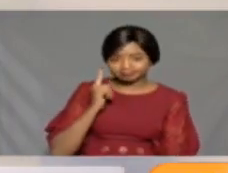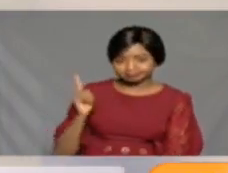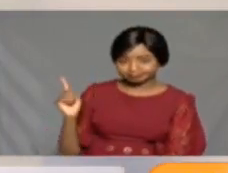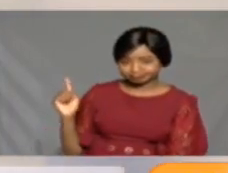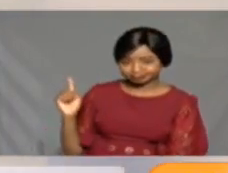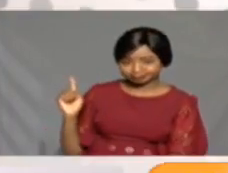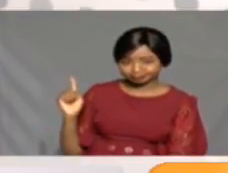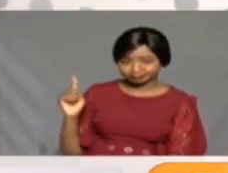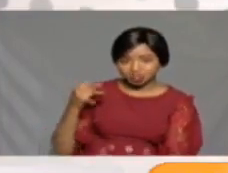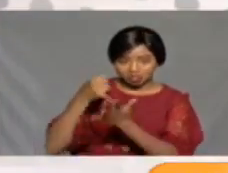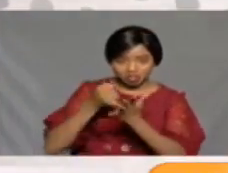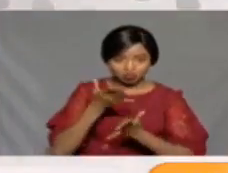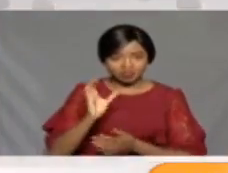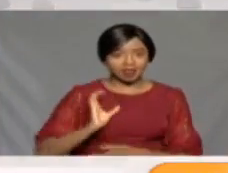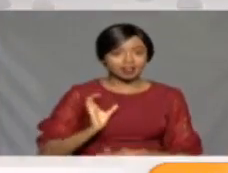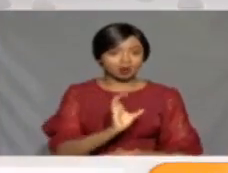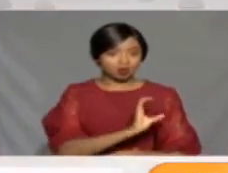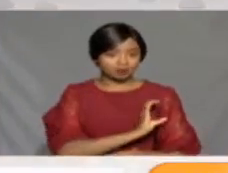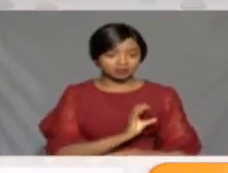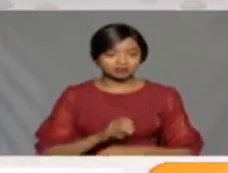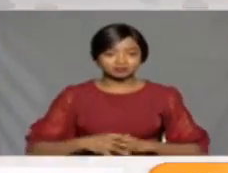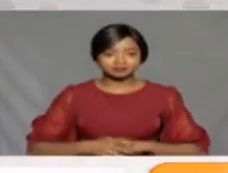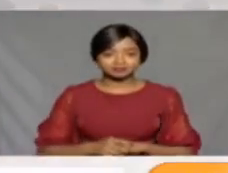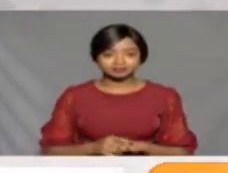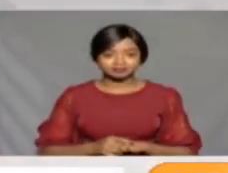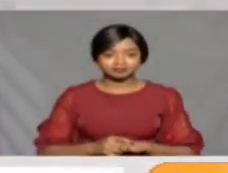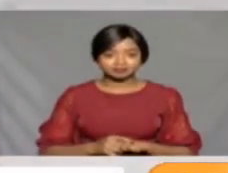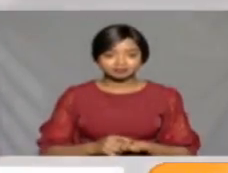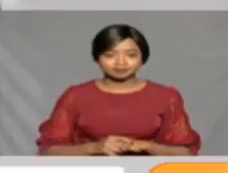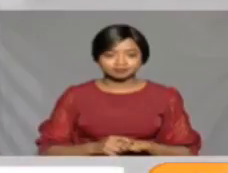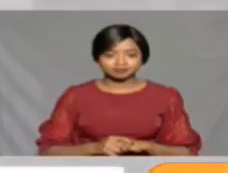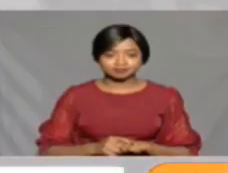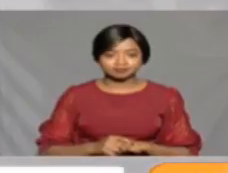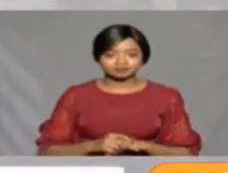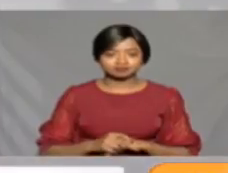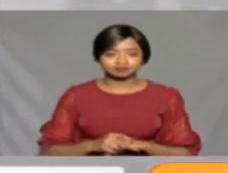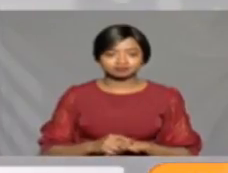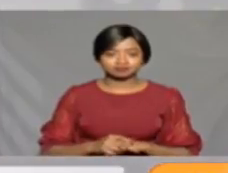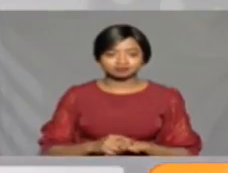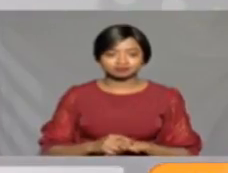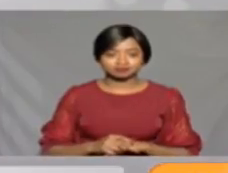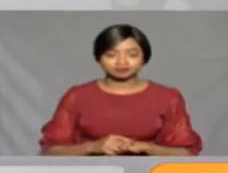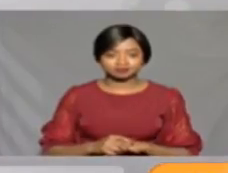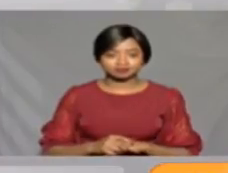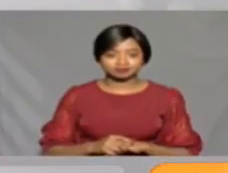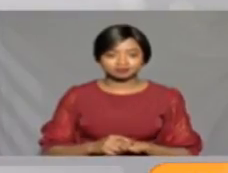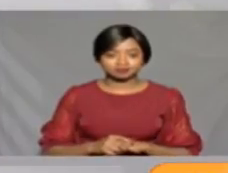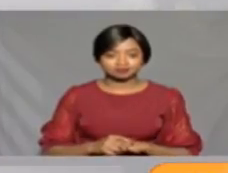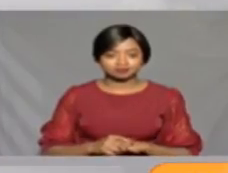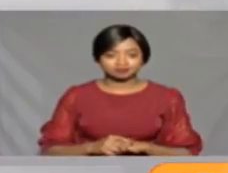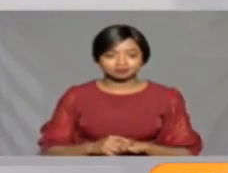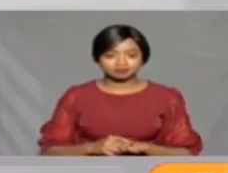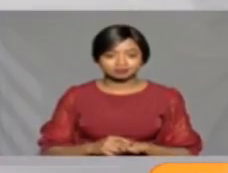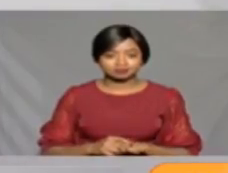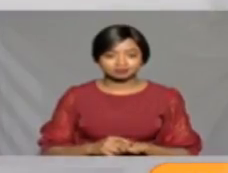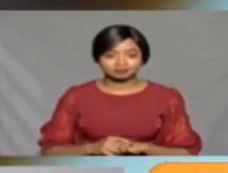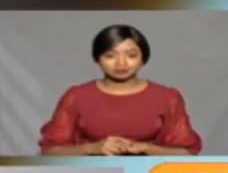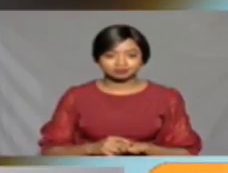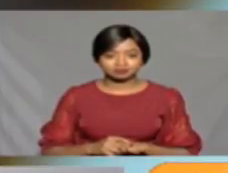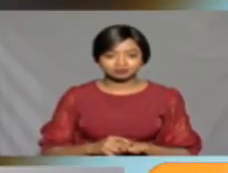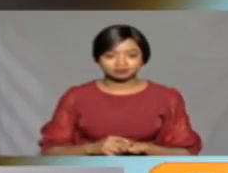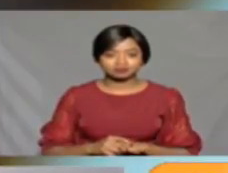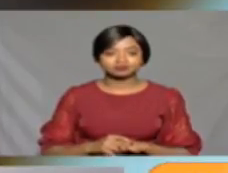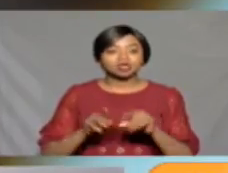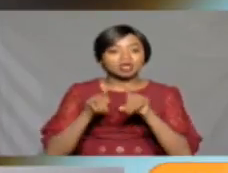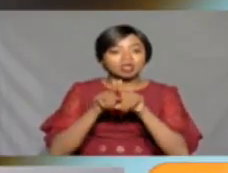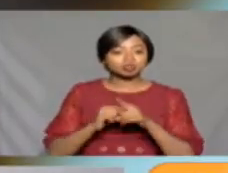is a member of the committee, Narok's Ledama Olekina, Okongo Omogeni of Nyamira, Professor Margaret Kamaru of Uasin Gishu, Mithika